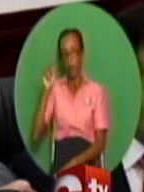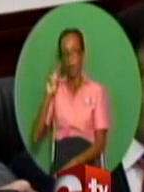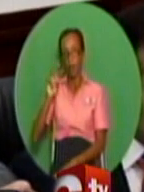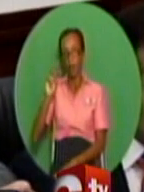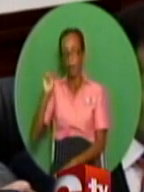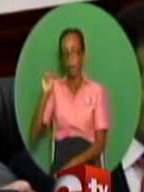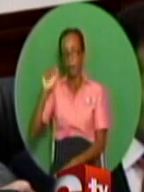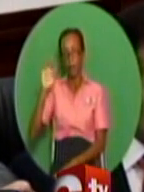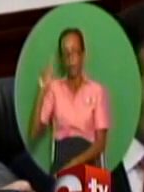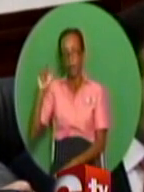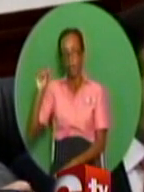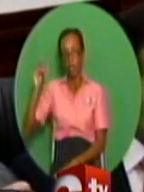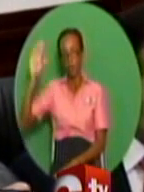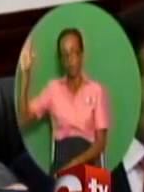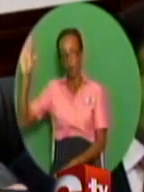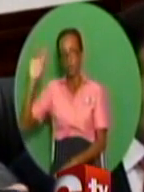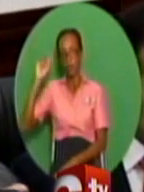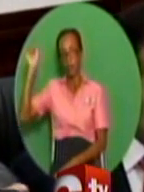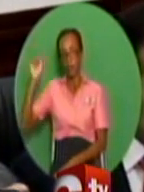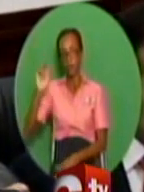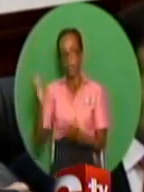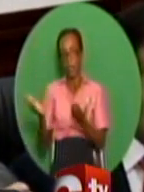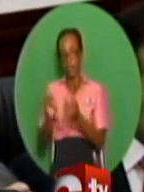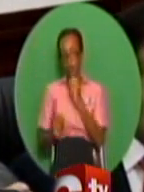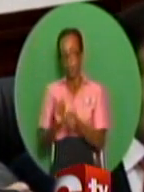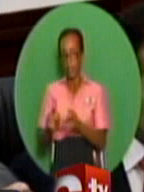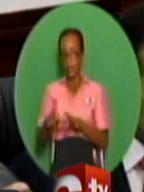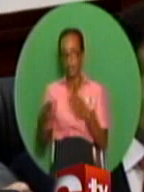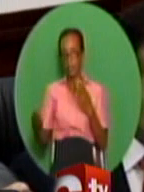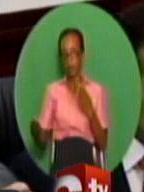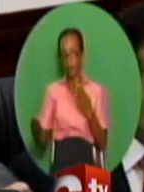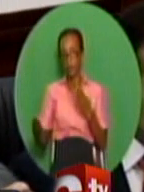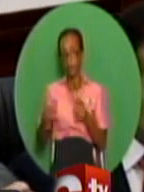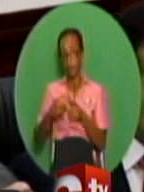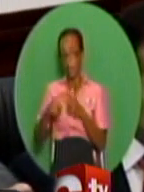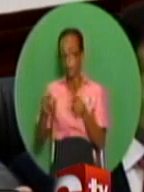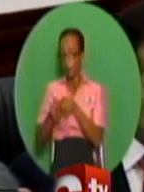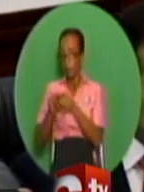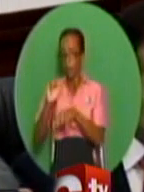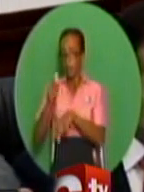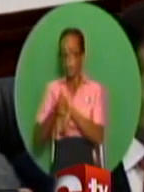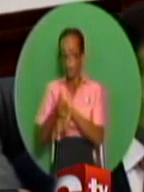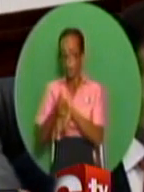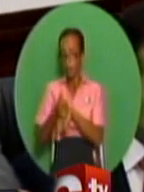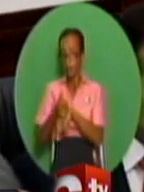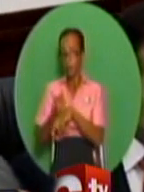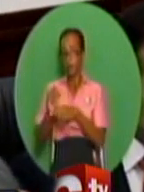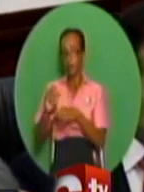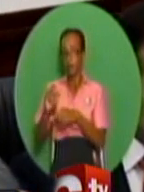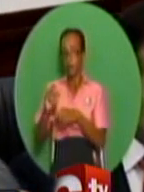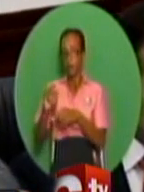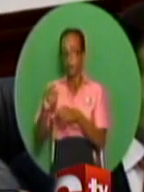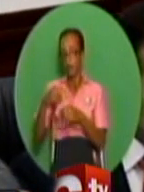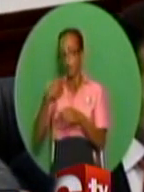and promotion. We are establishing for the first time a regulatory authority, the Trinidad and Tobago Tourism Regulatory